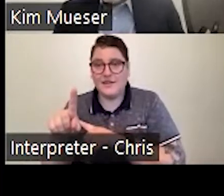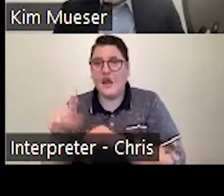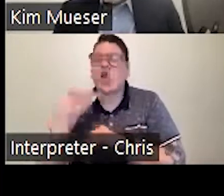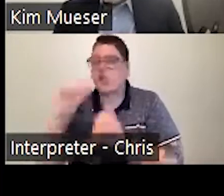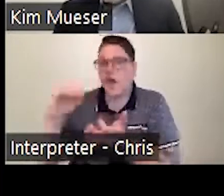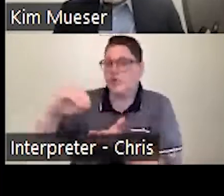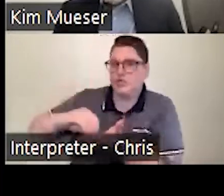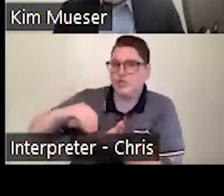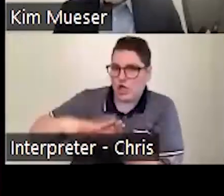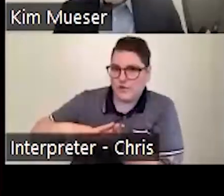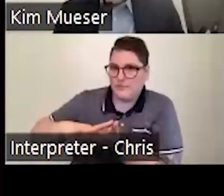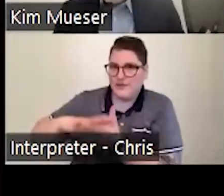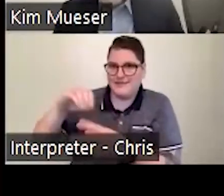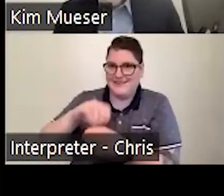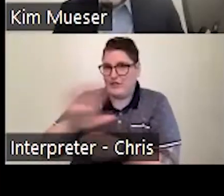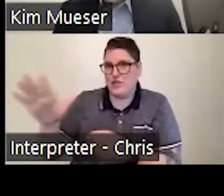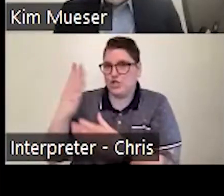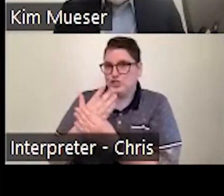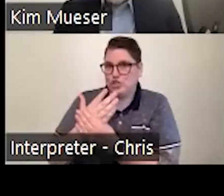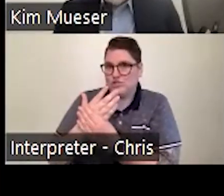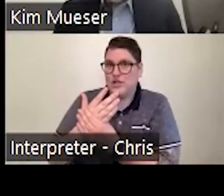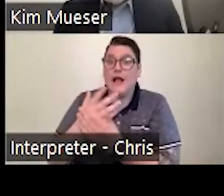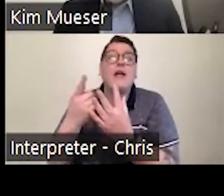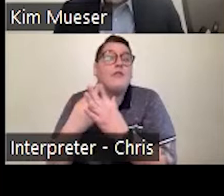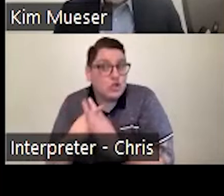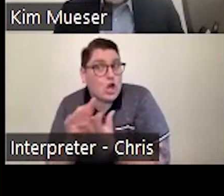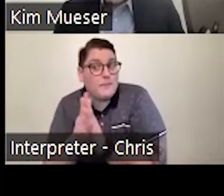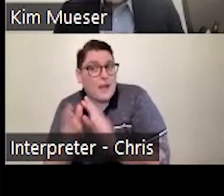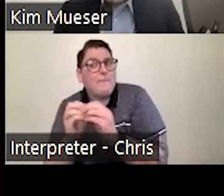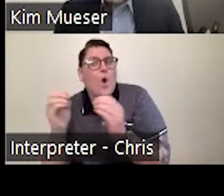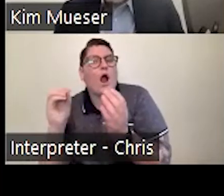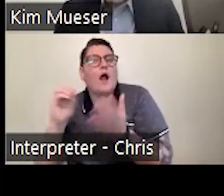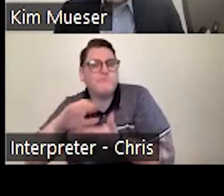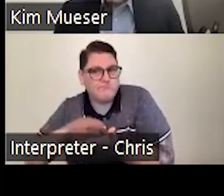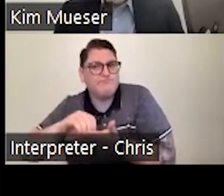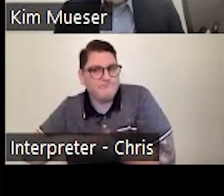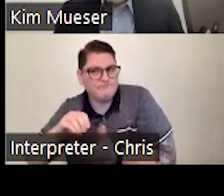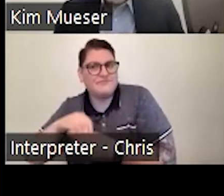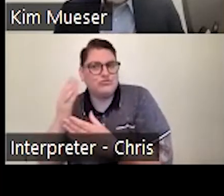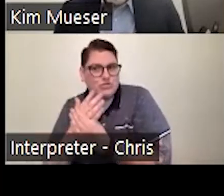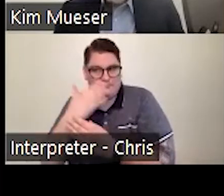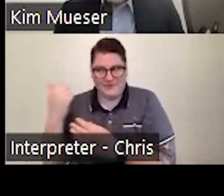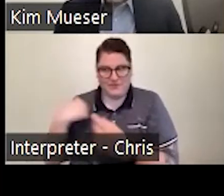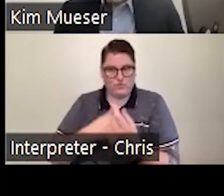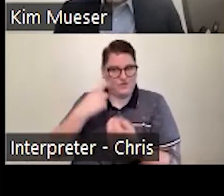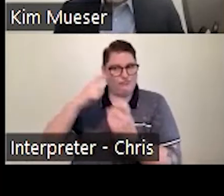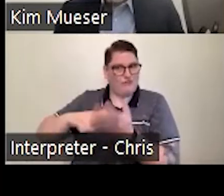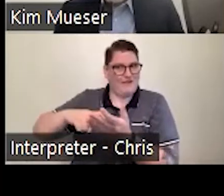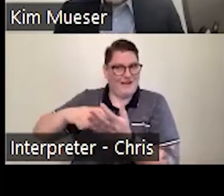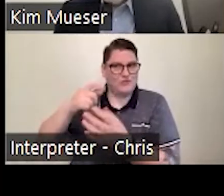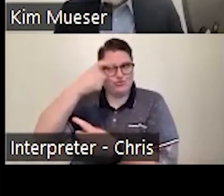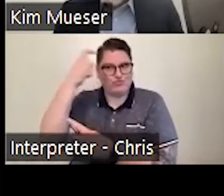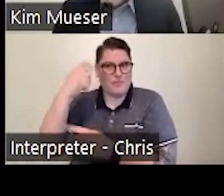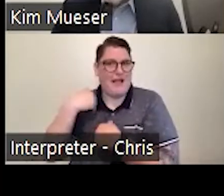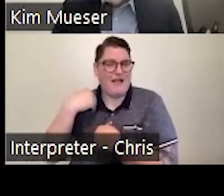in individuals' charts. They're beginning to get more documented now with greater recognition of the effects of trauma, but frequently they